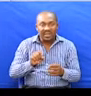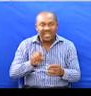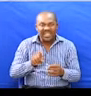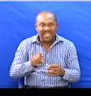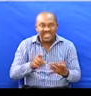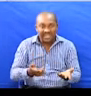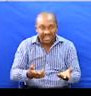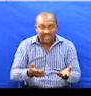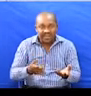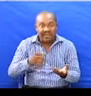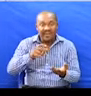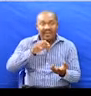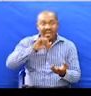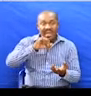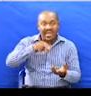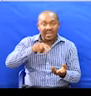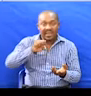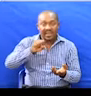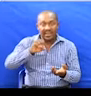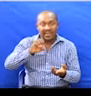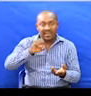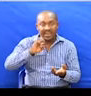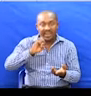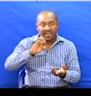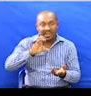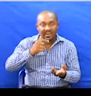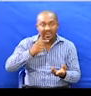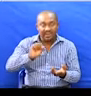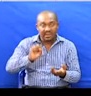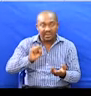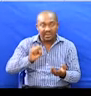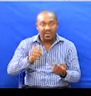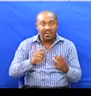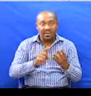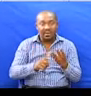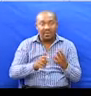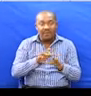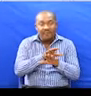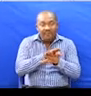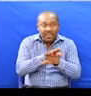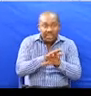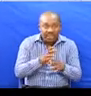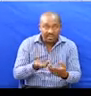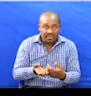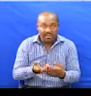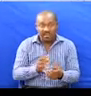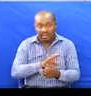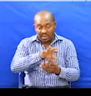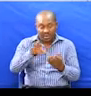fish, and so forth. So these are examples of food that can provide us with what?